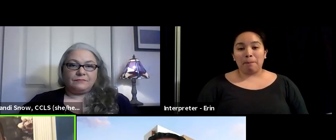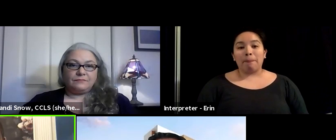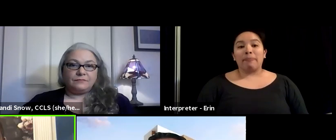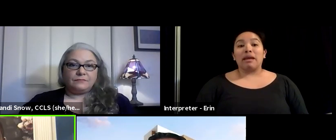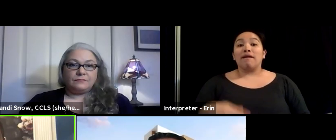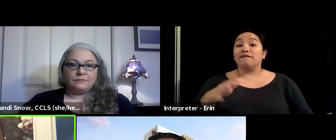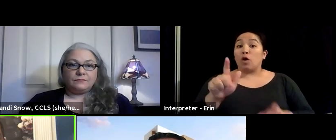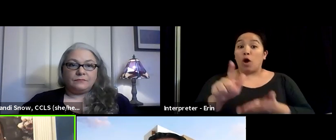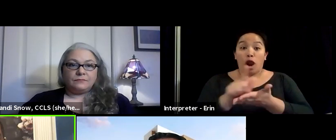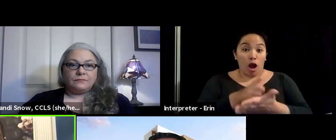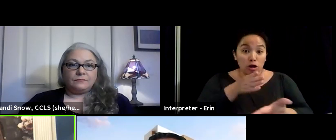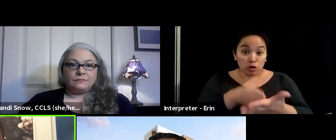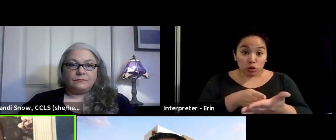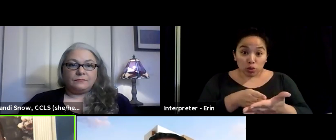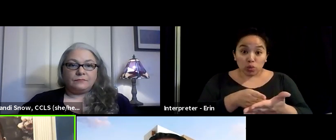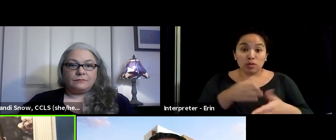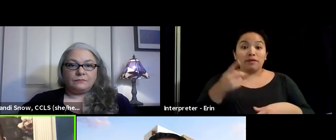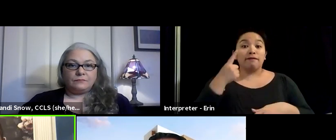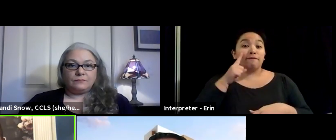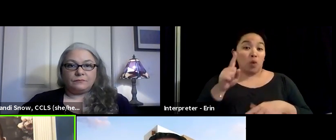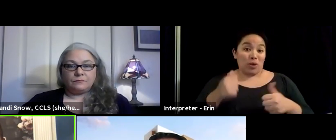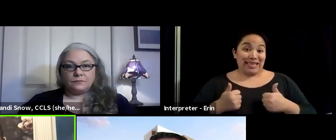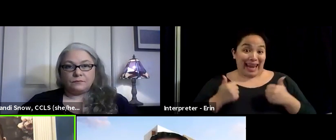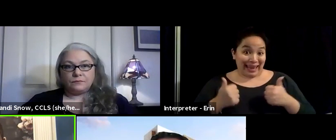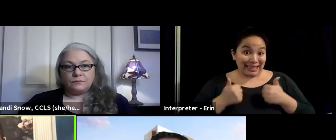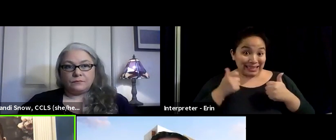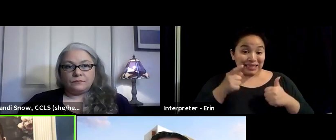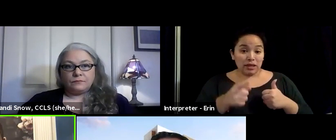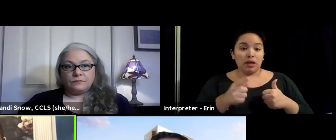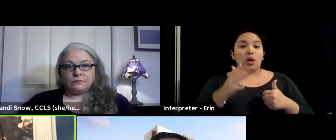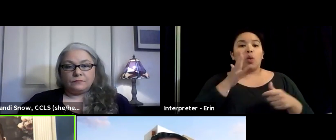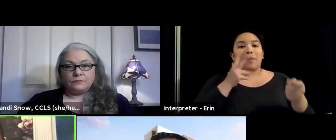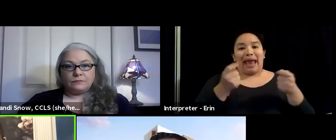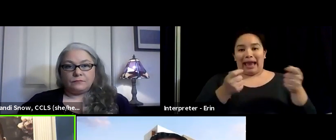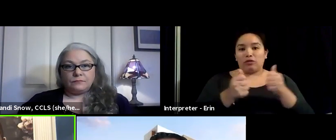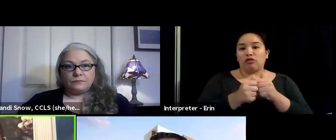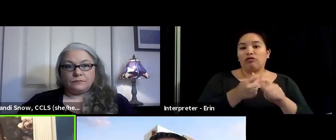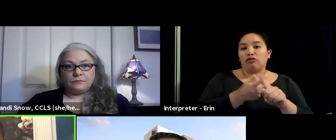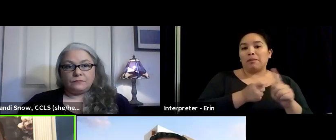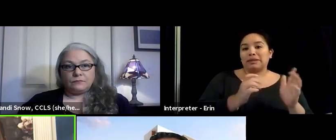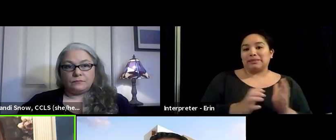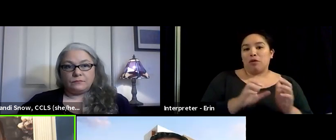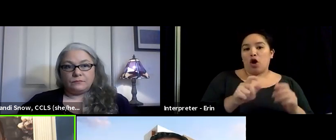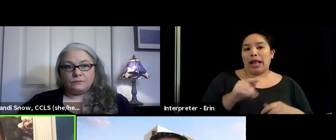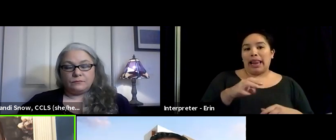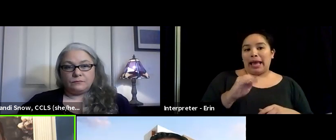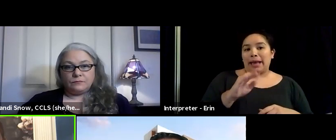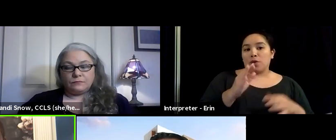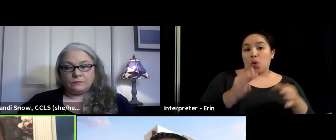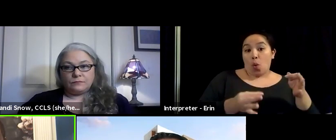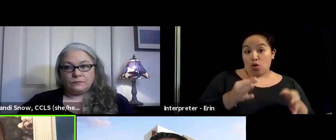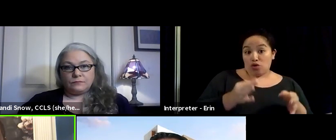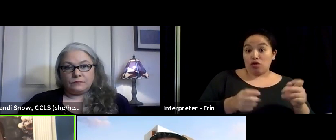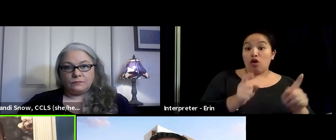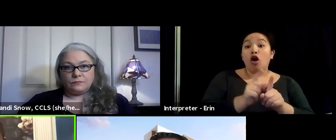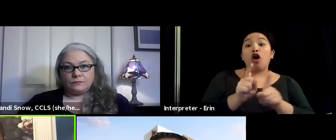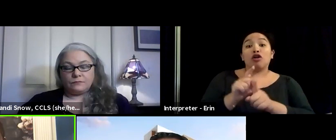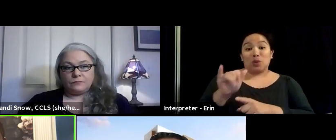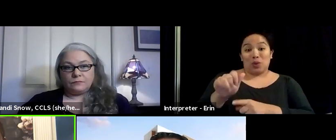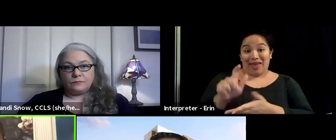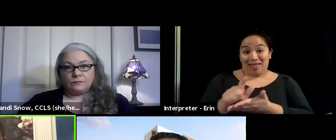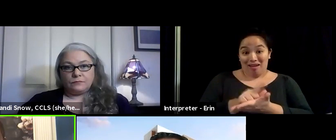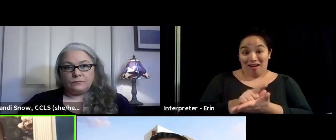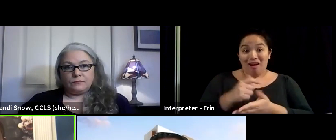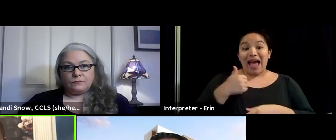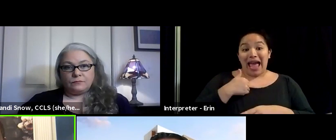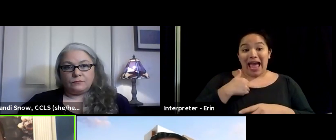lawsuits against tenants for unpaid rent will be handled by small claims courts. This law also gives renters with